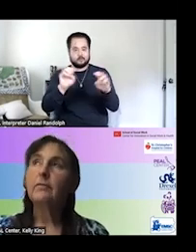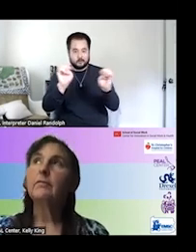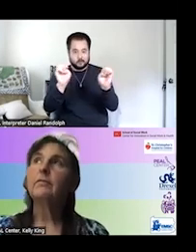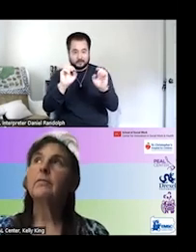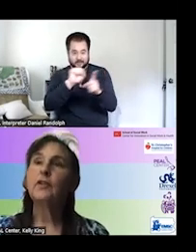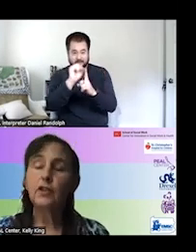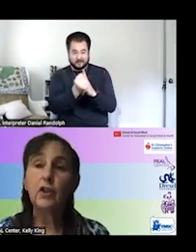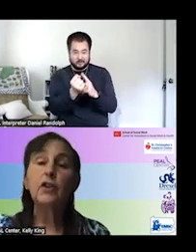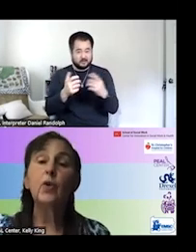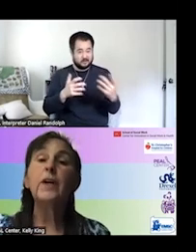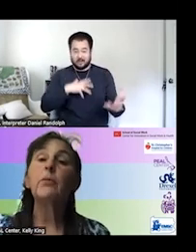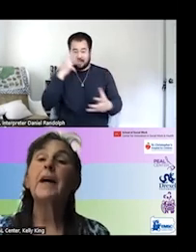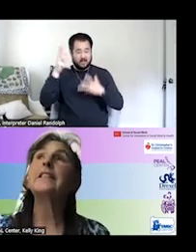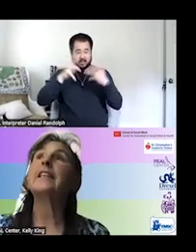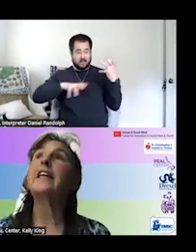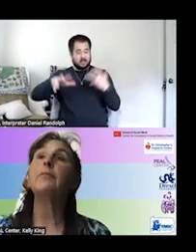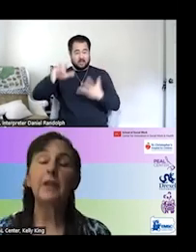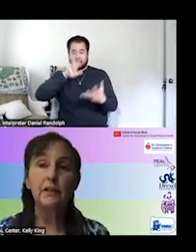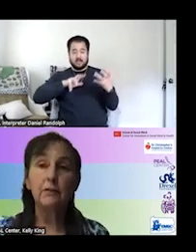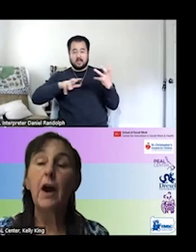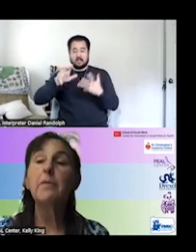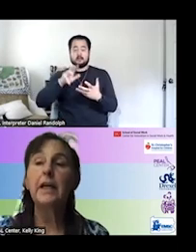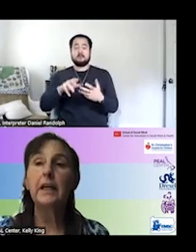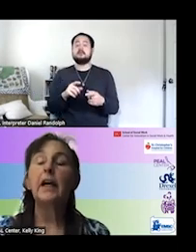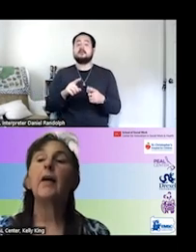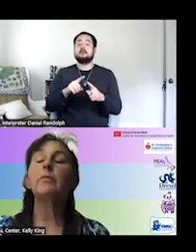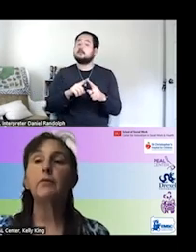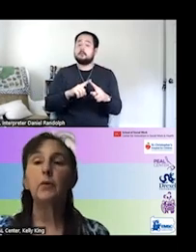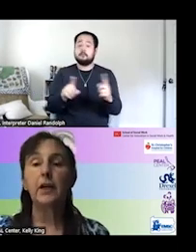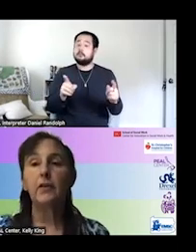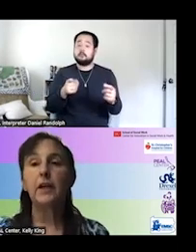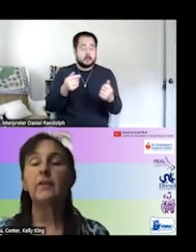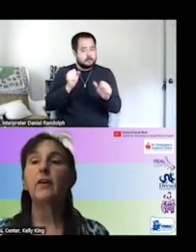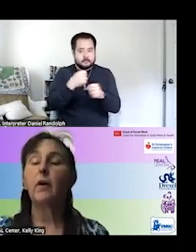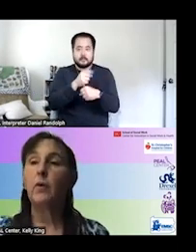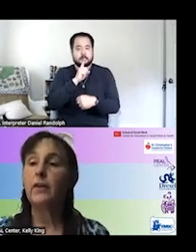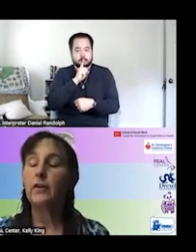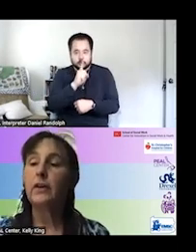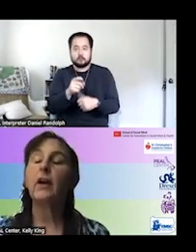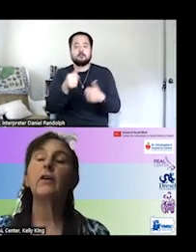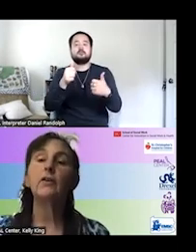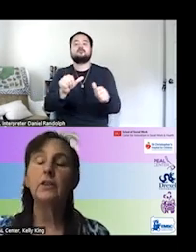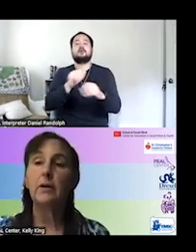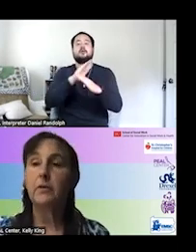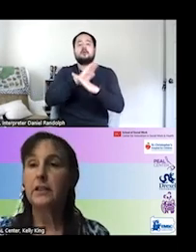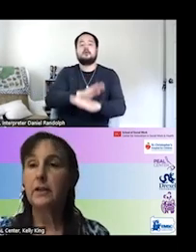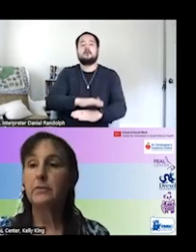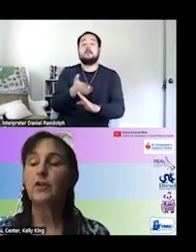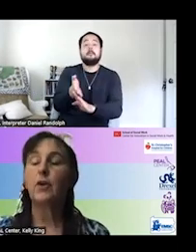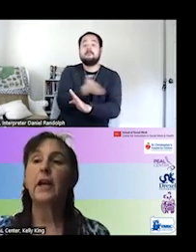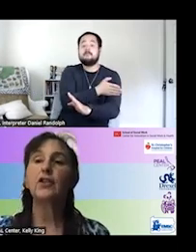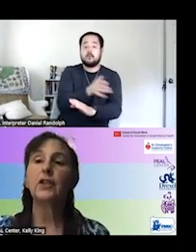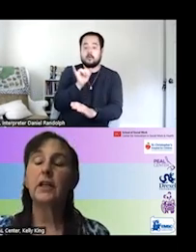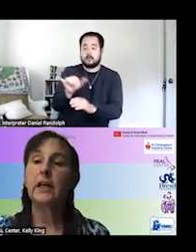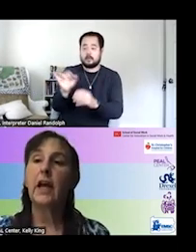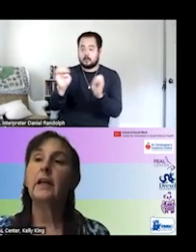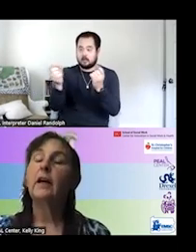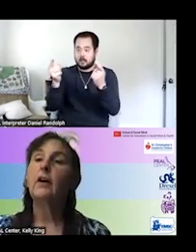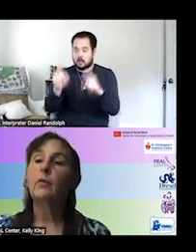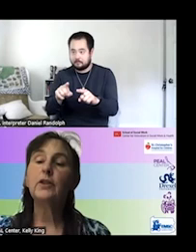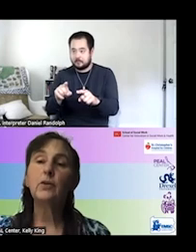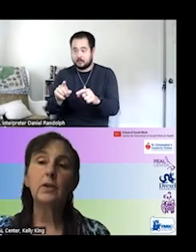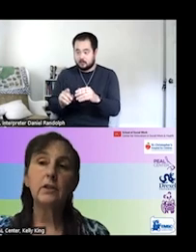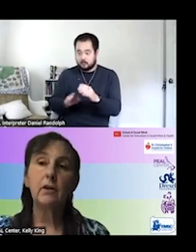are doing your best to keep things from heating up before they ever get there. And when they're there, use some of the tips and strategies.